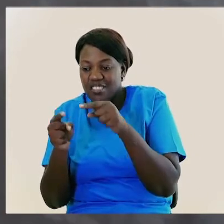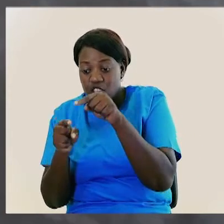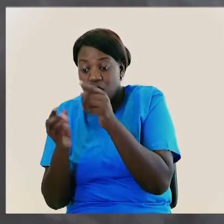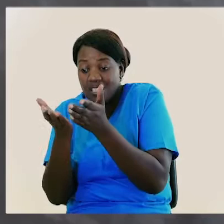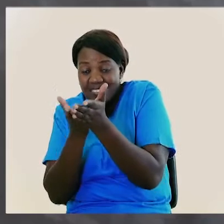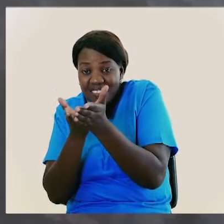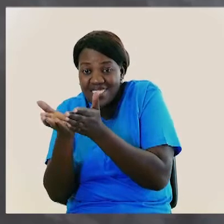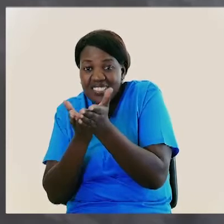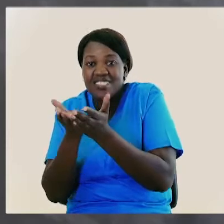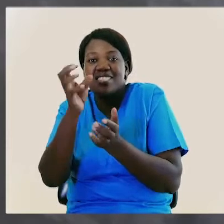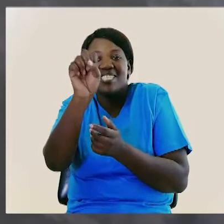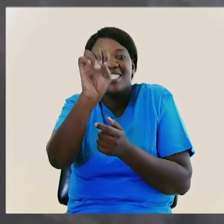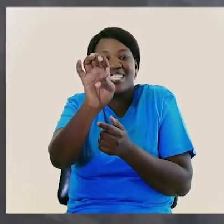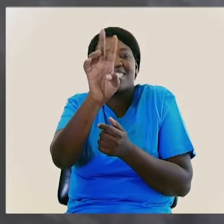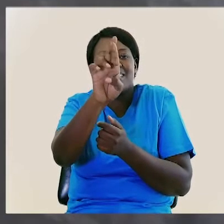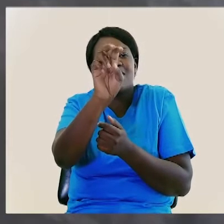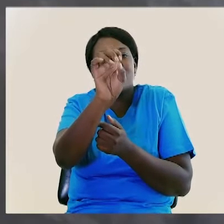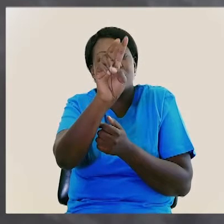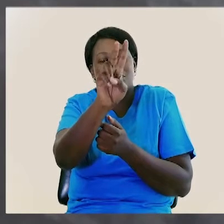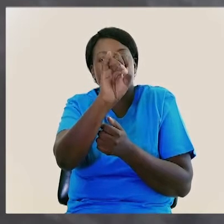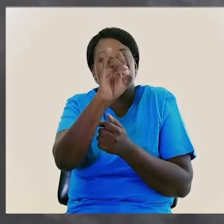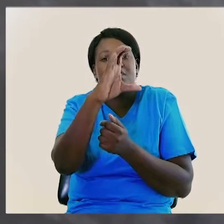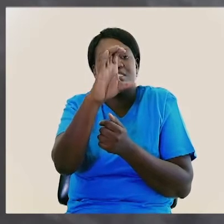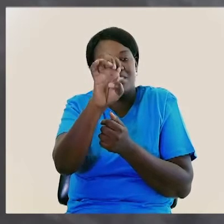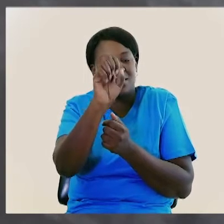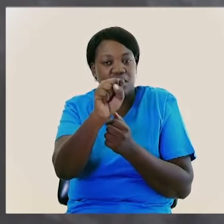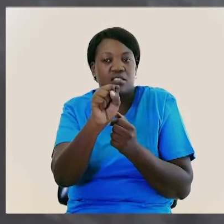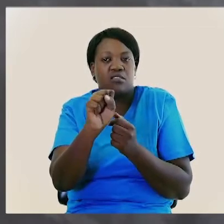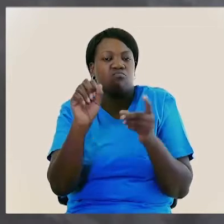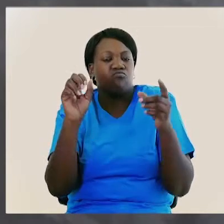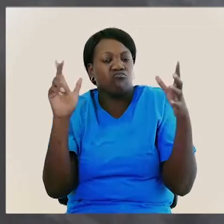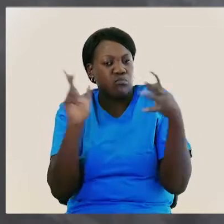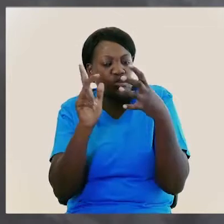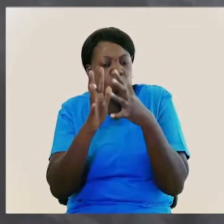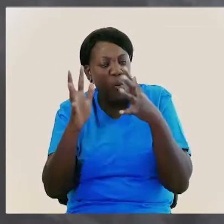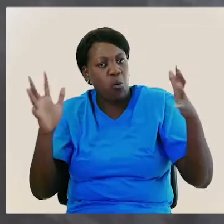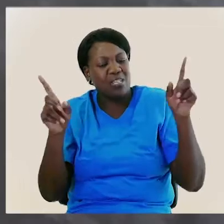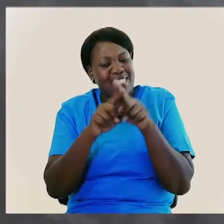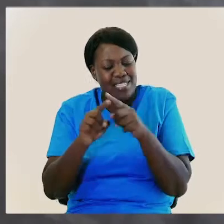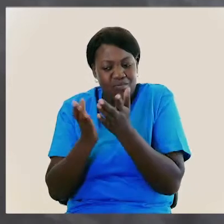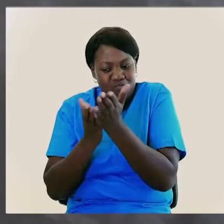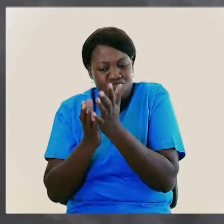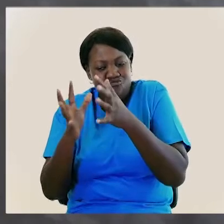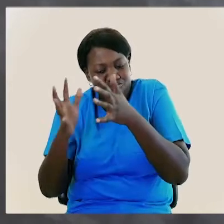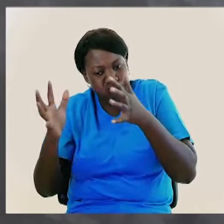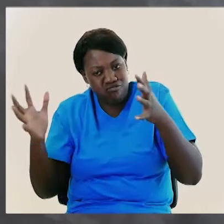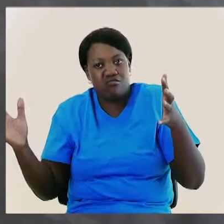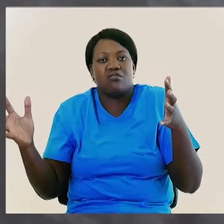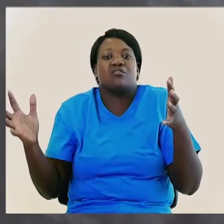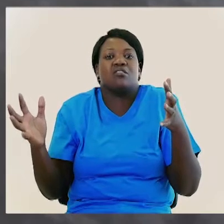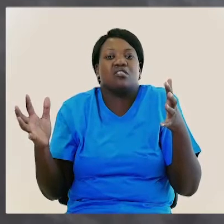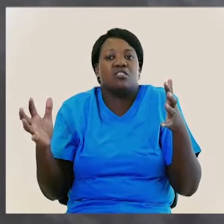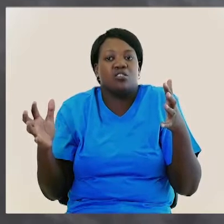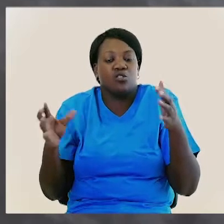services. As society develops, so more and more services are needed. Goods must be moved from